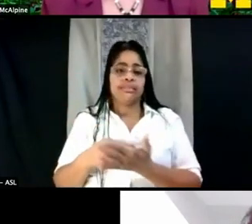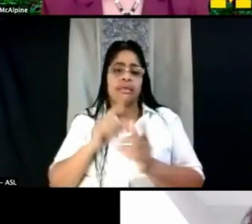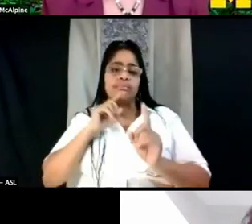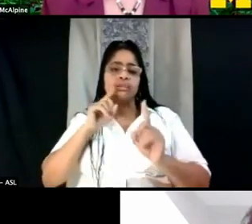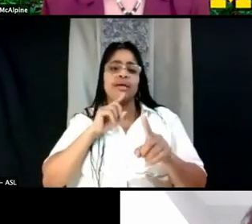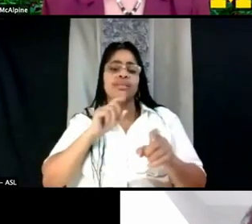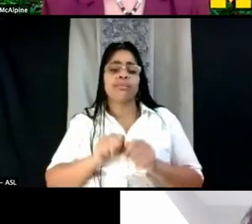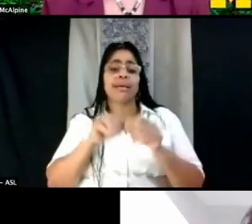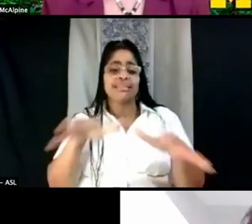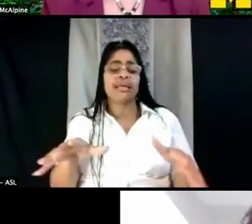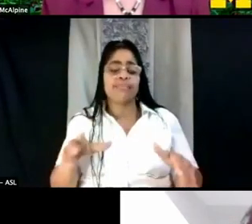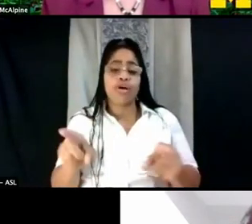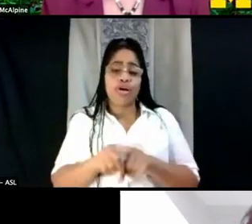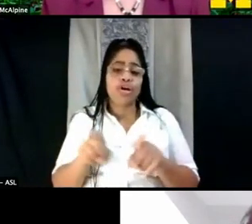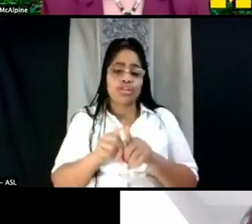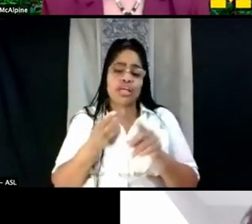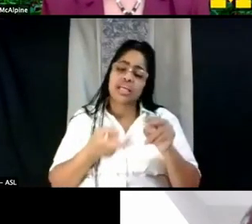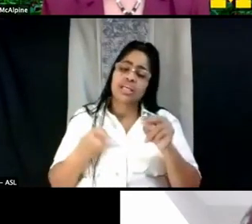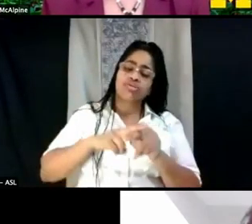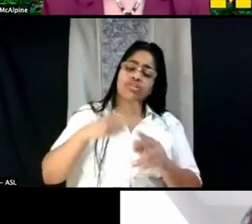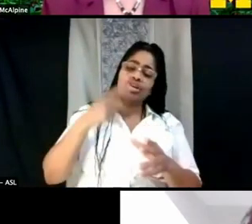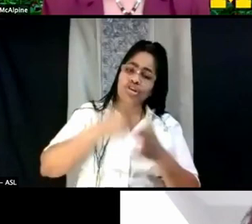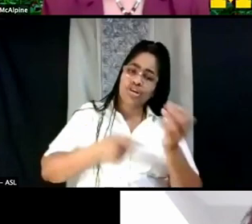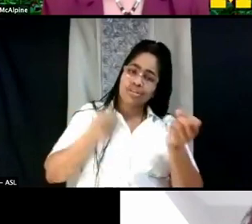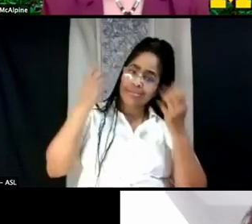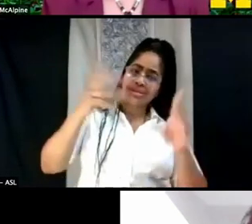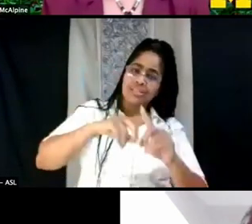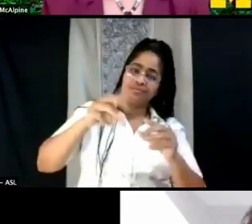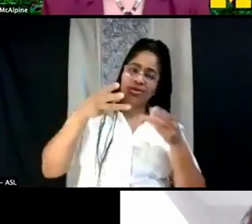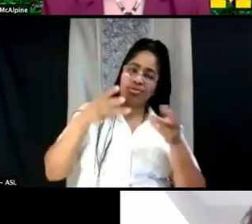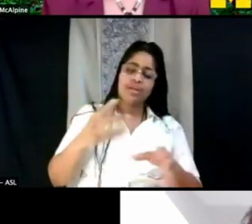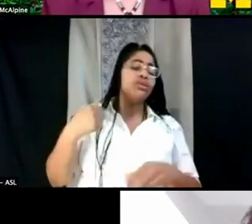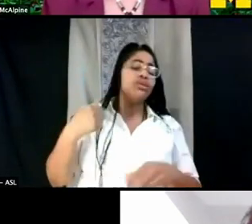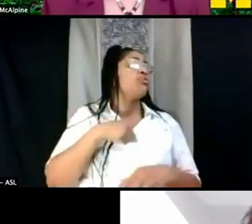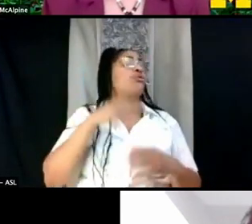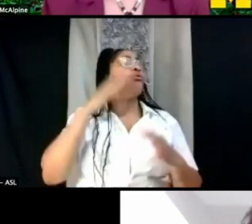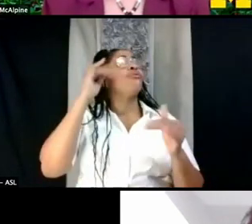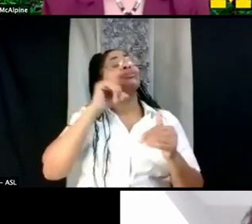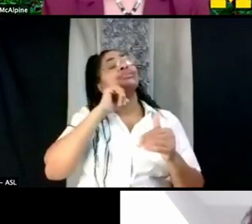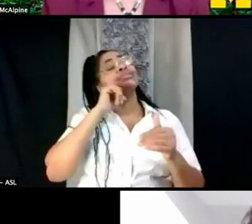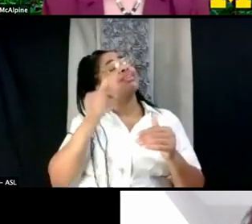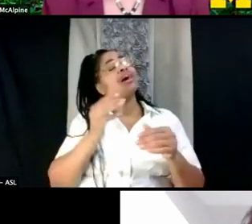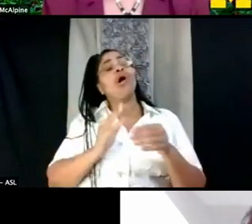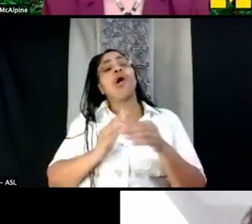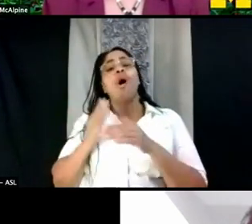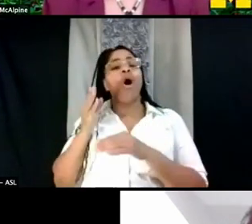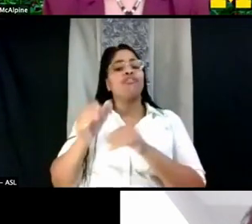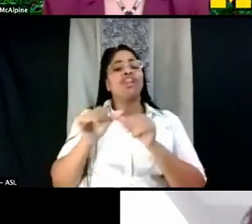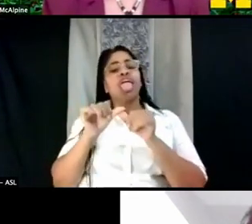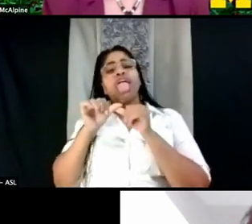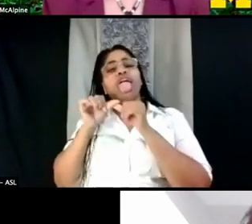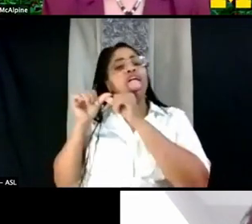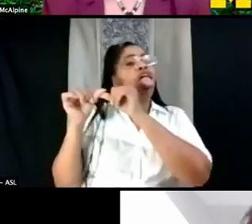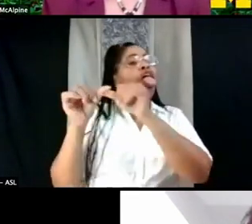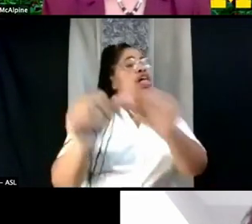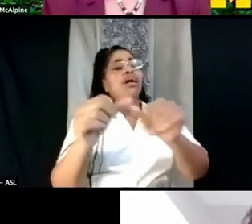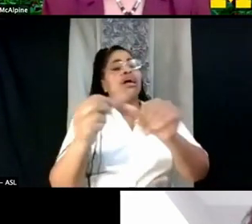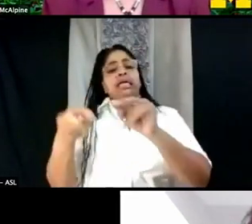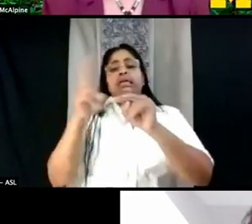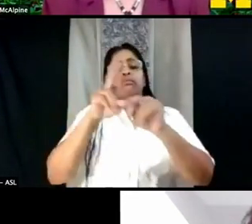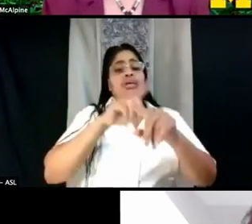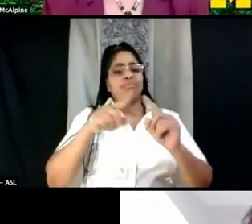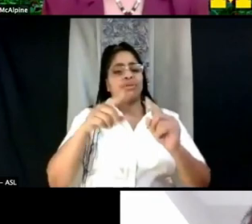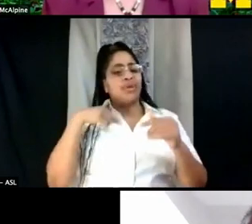has also increased our costs in myriad ways. And we hope that these are not overly long-term increases, but we do expect them